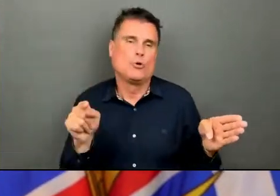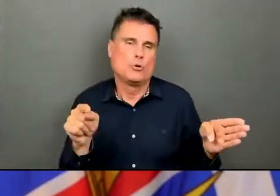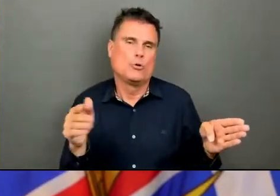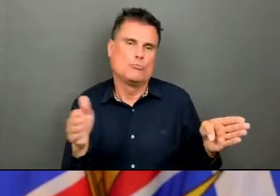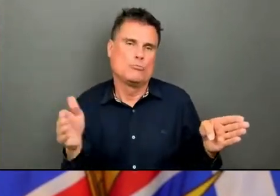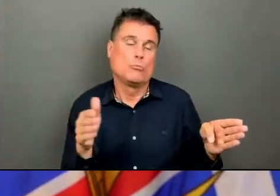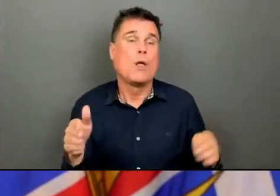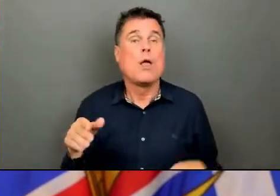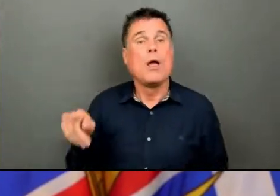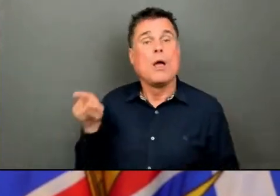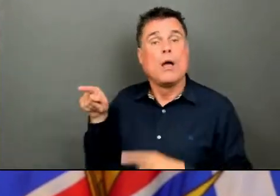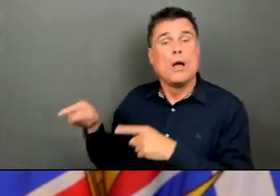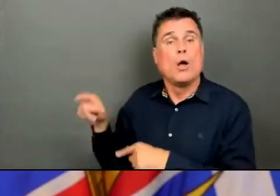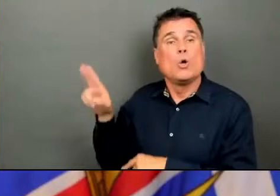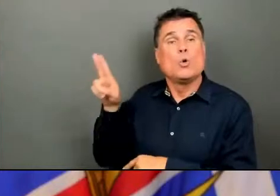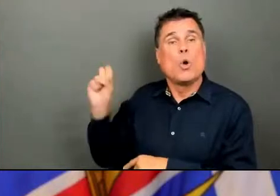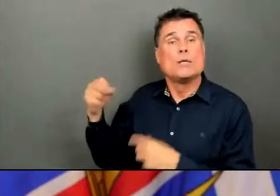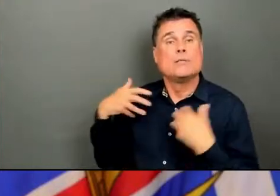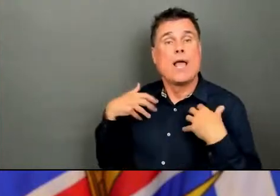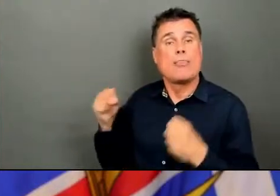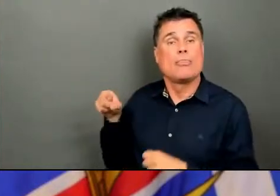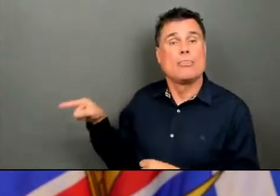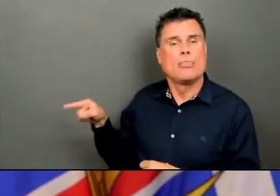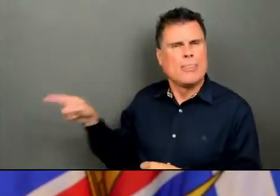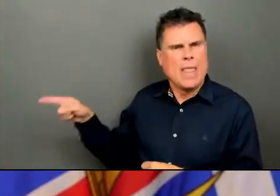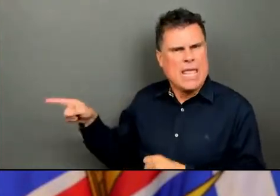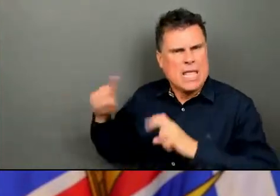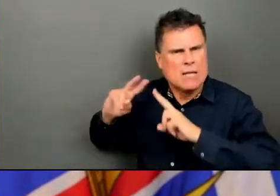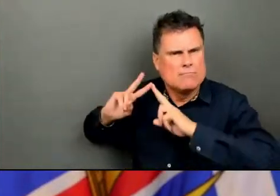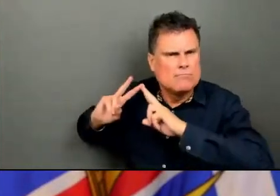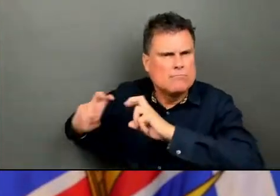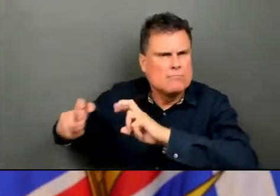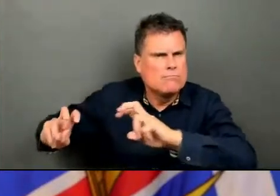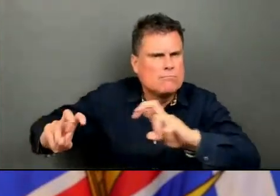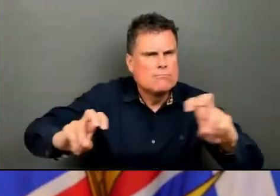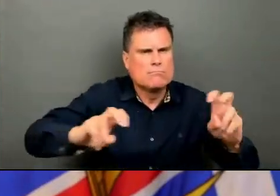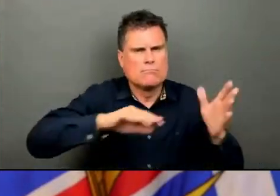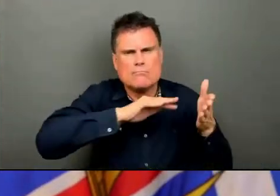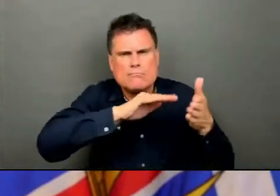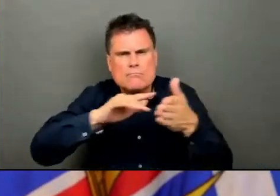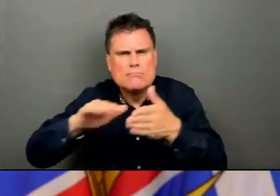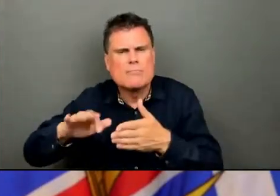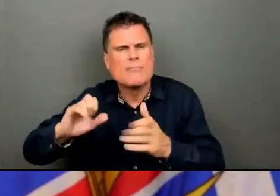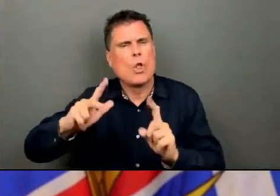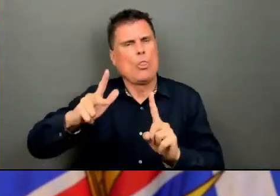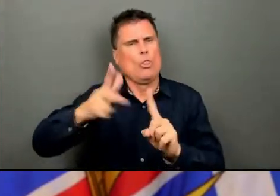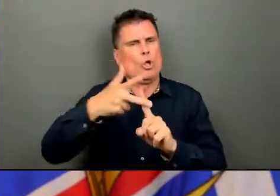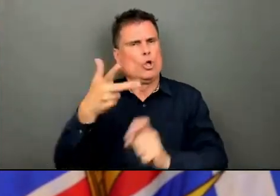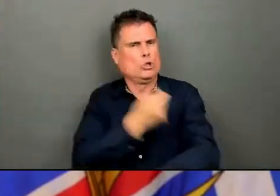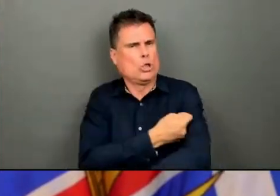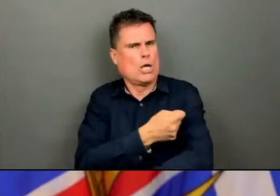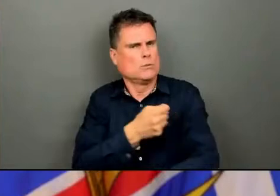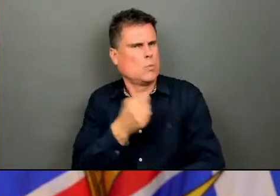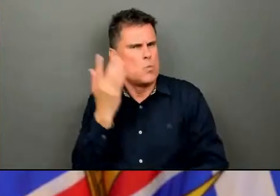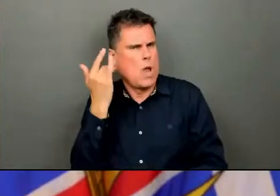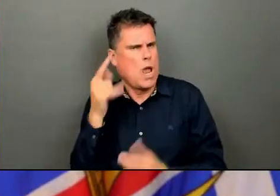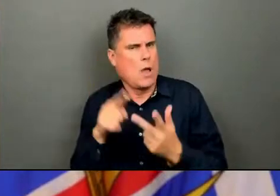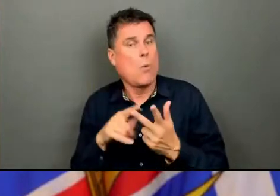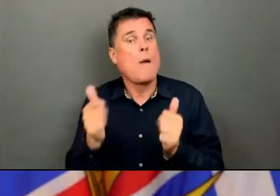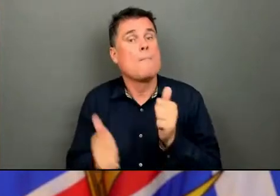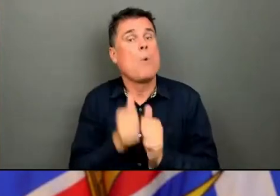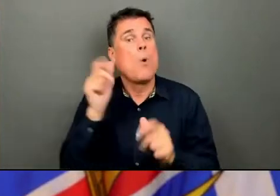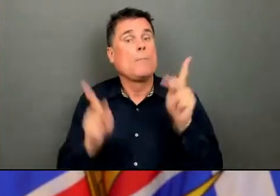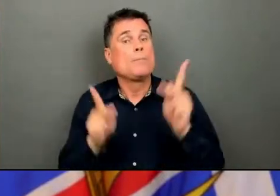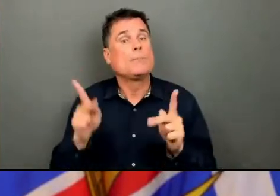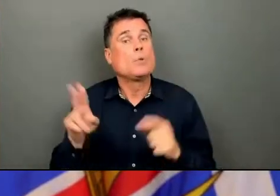that's why they are spending a lot of time looking at booster doses, because most of the people in the U.S. received the